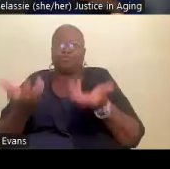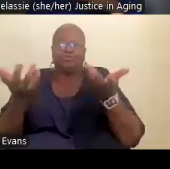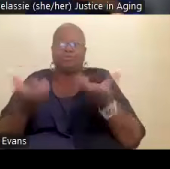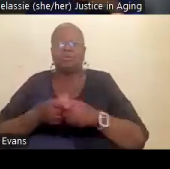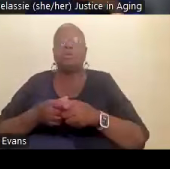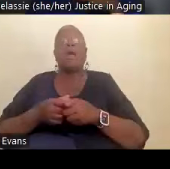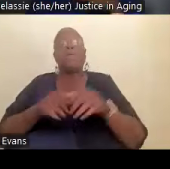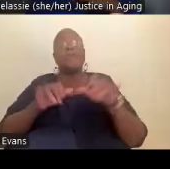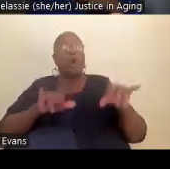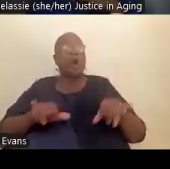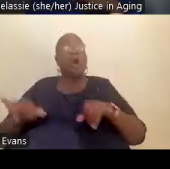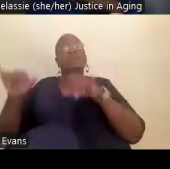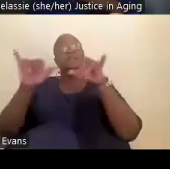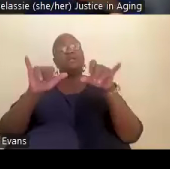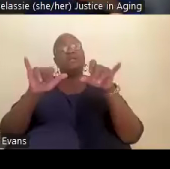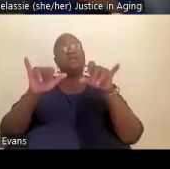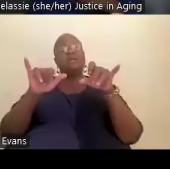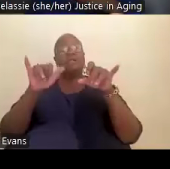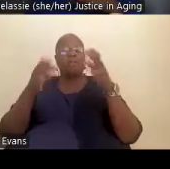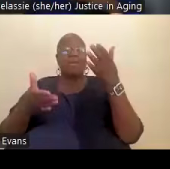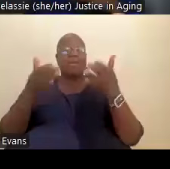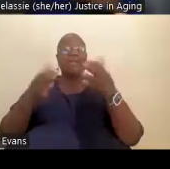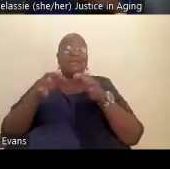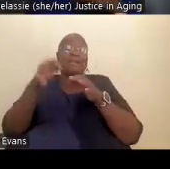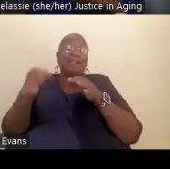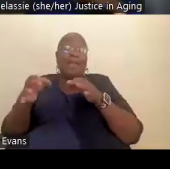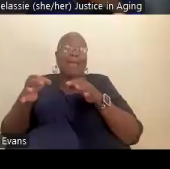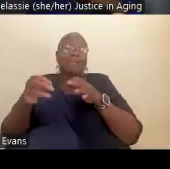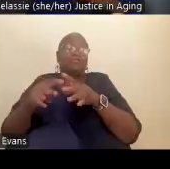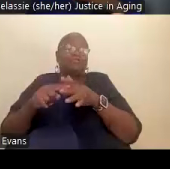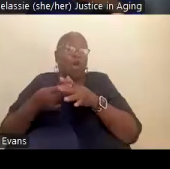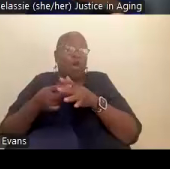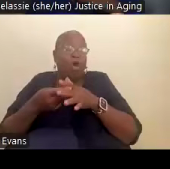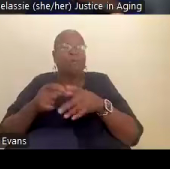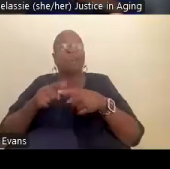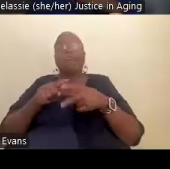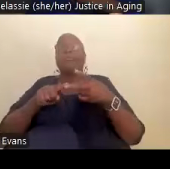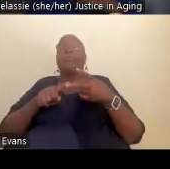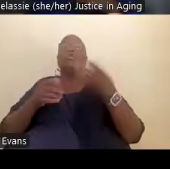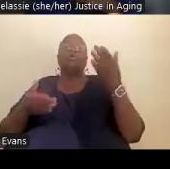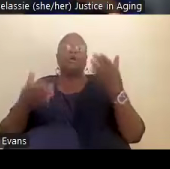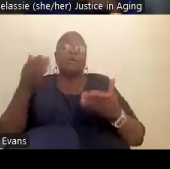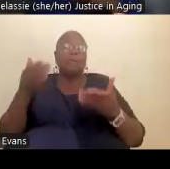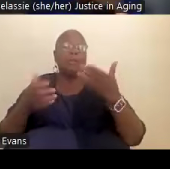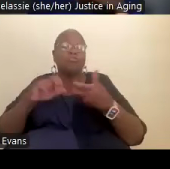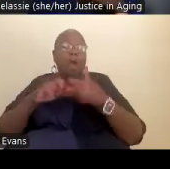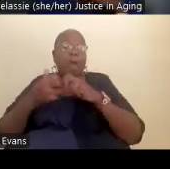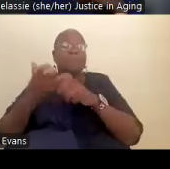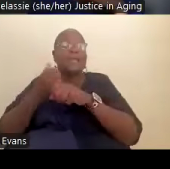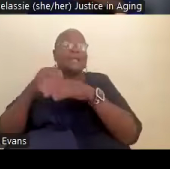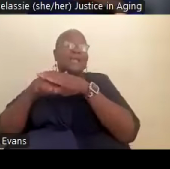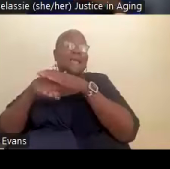very often there might be delays in getting it started. There could be problems getting